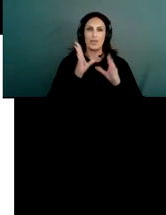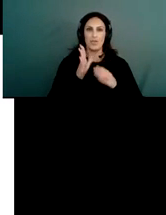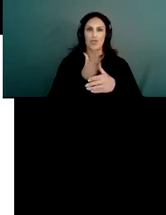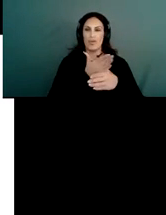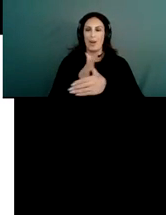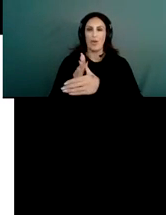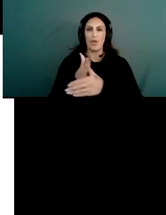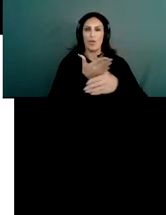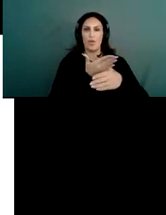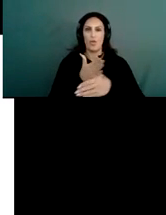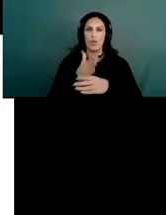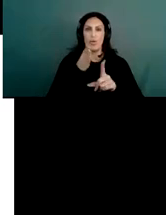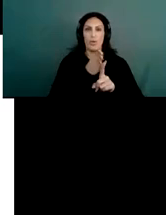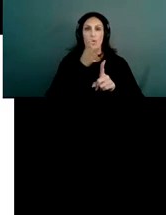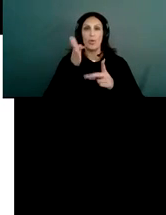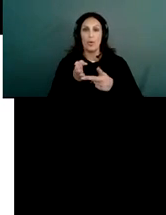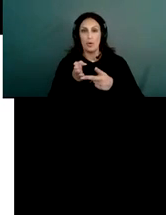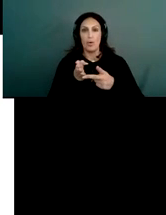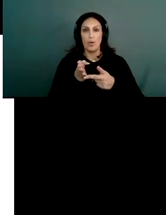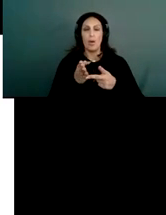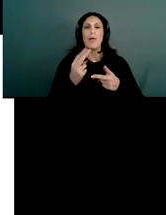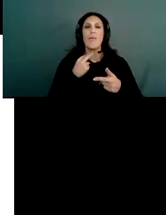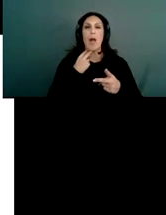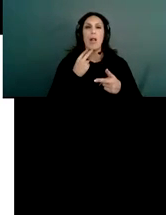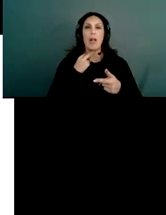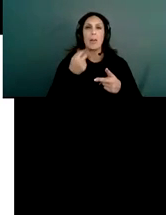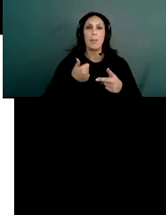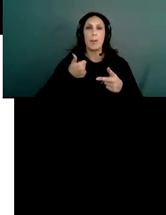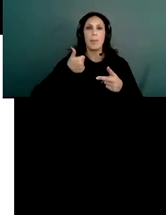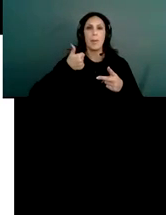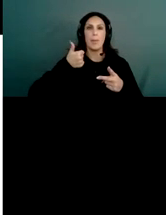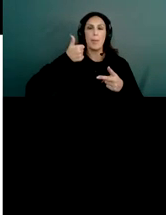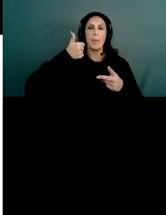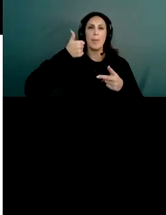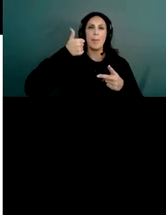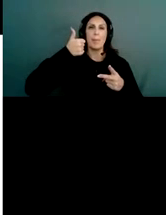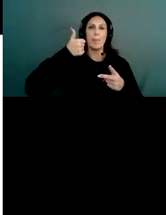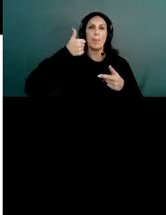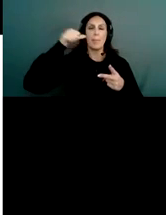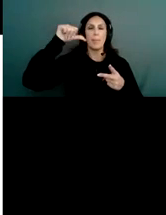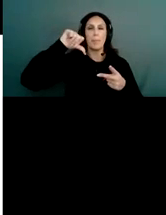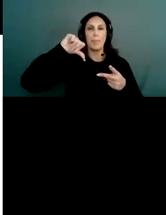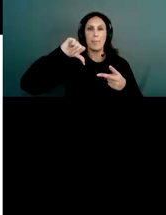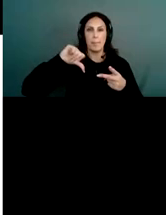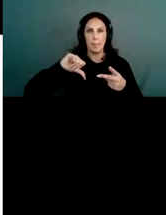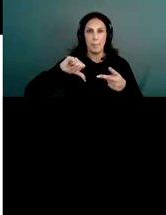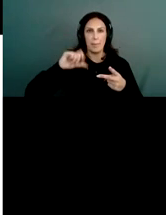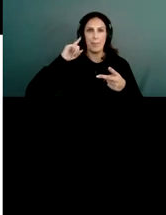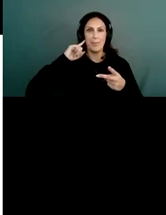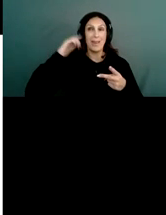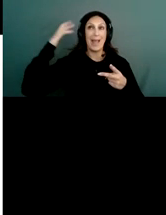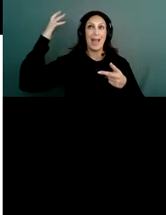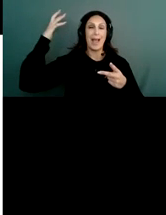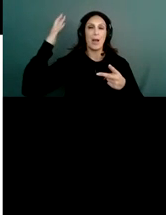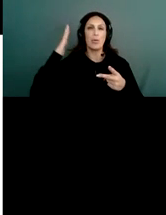Next is the volume button that provides your opportunity for your child to increase or decrease volume to make sure